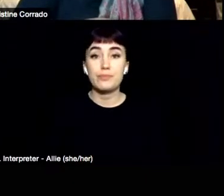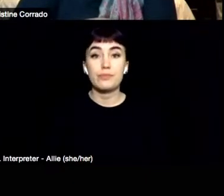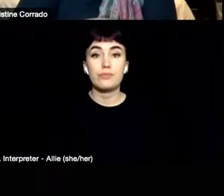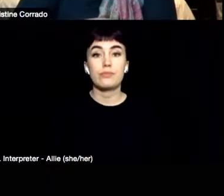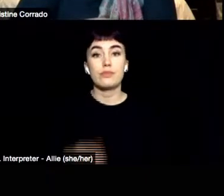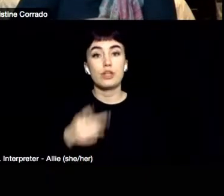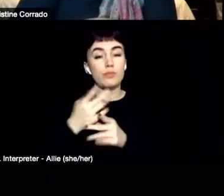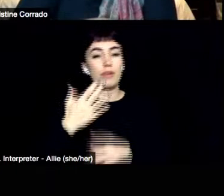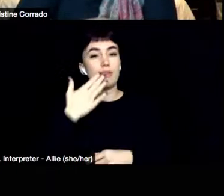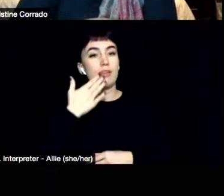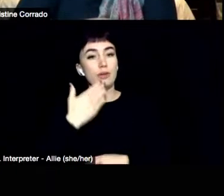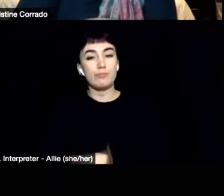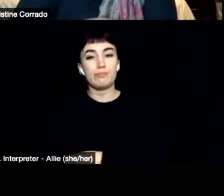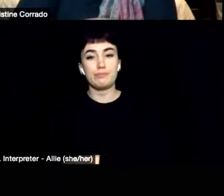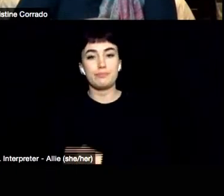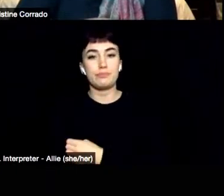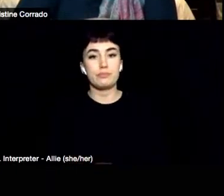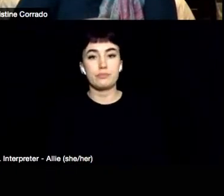Baldo.